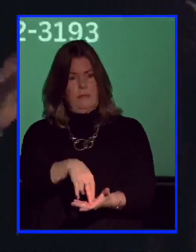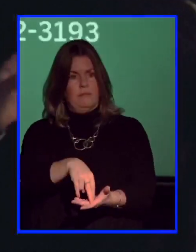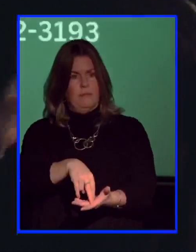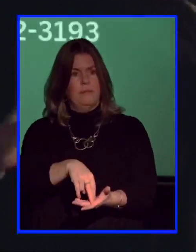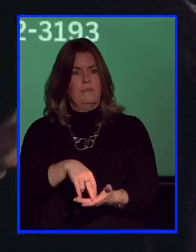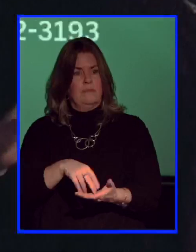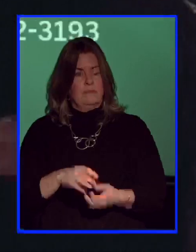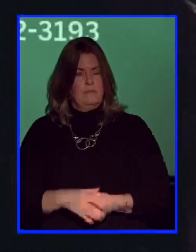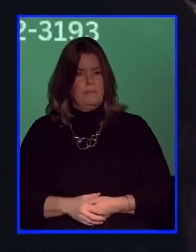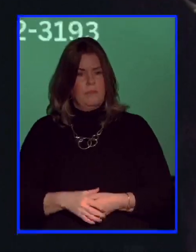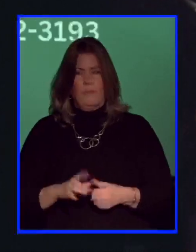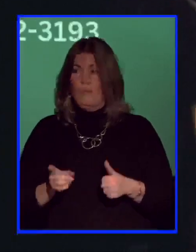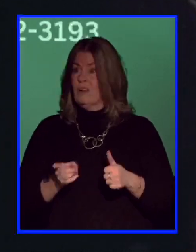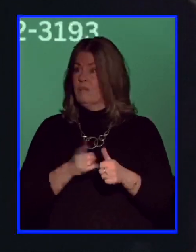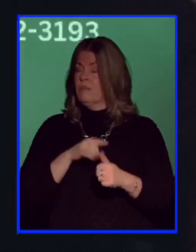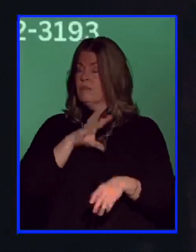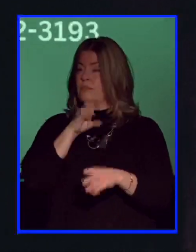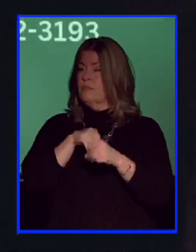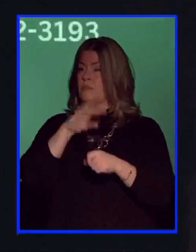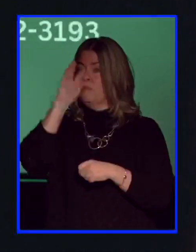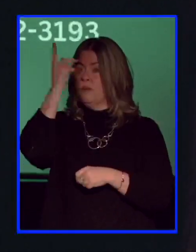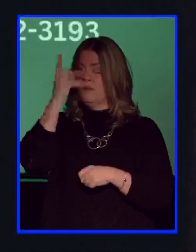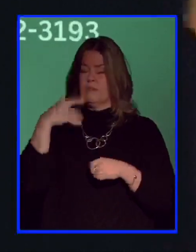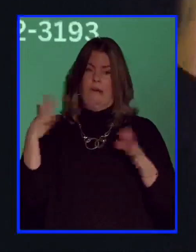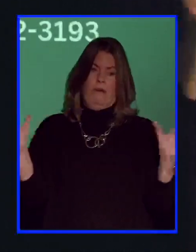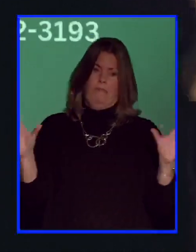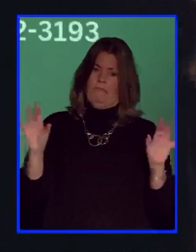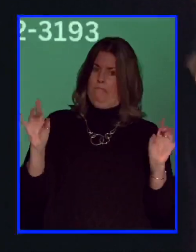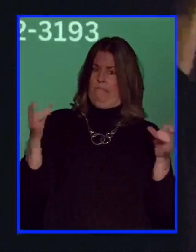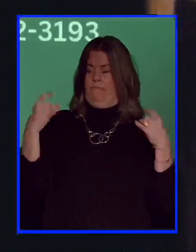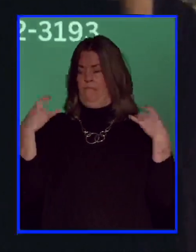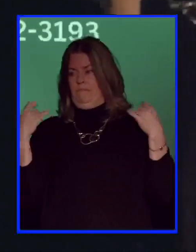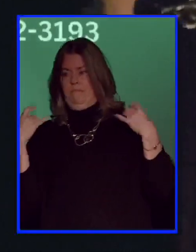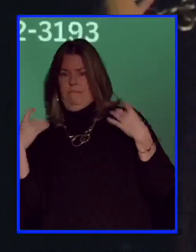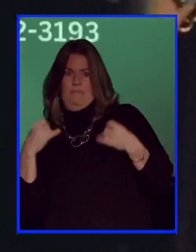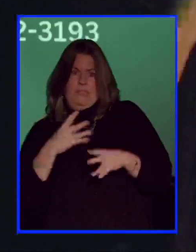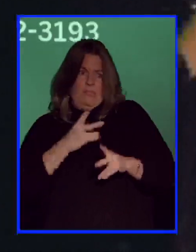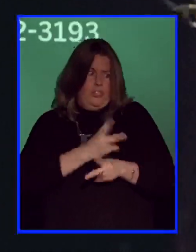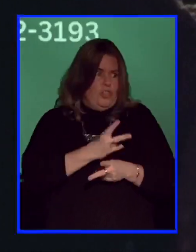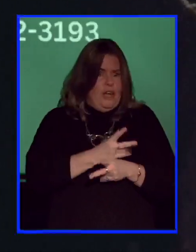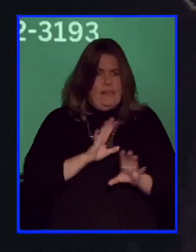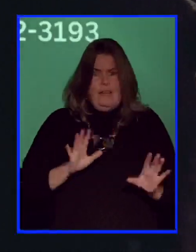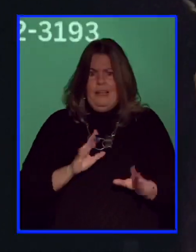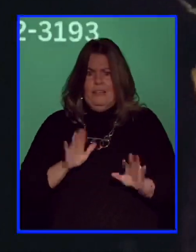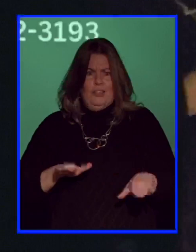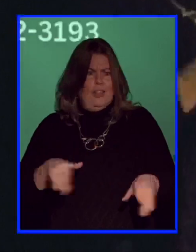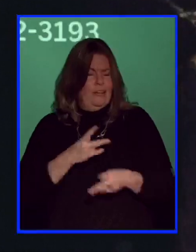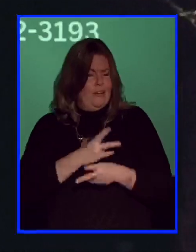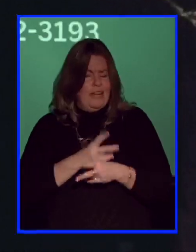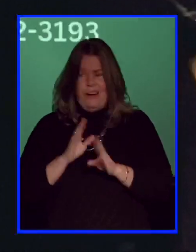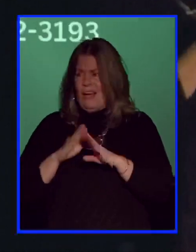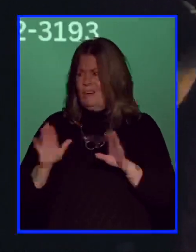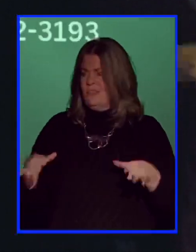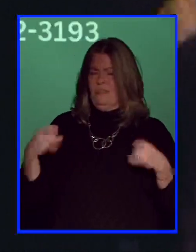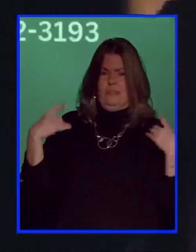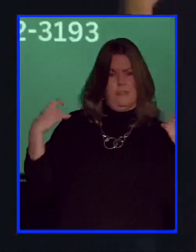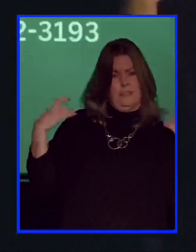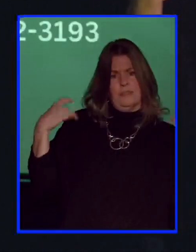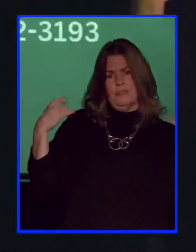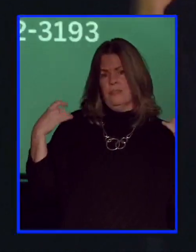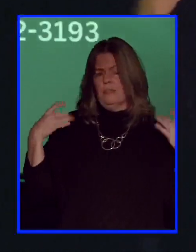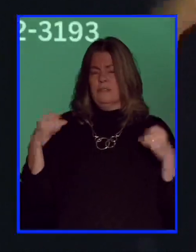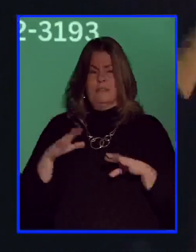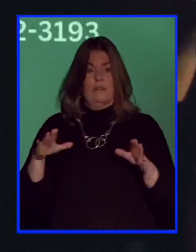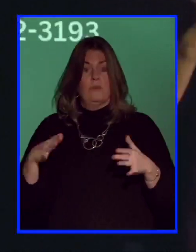they, when I first got involved in politics, didn't want to have anything to do with: childcare, housing, you know, healthcare, all these things